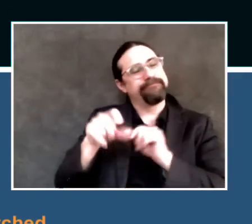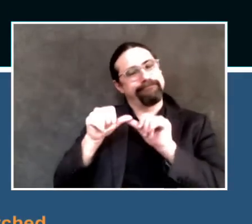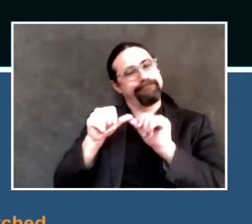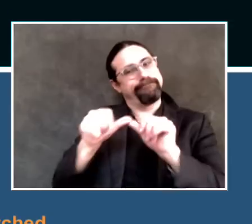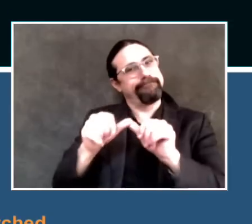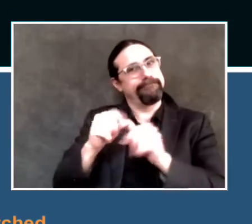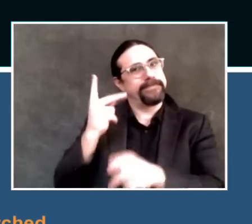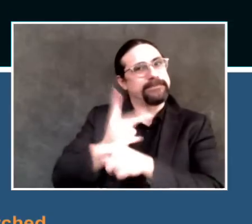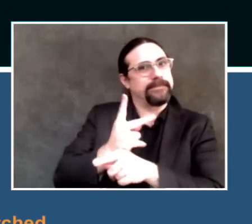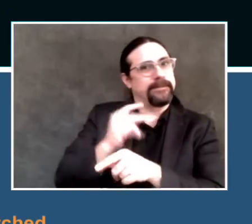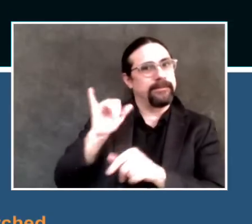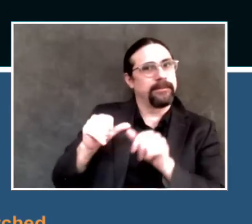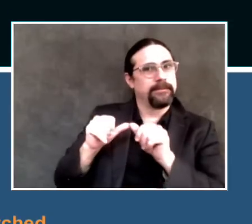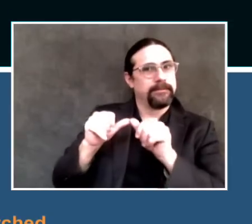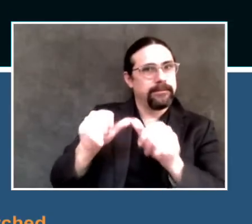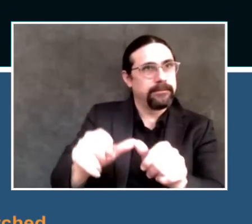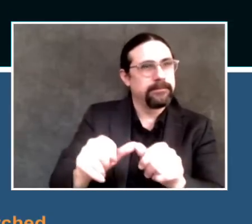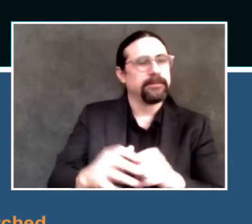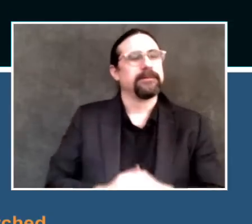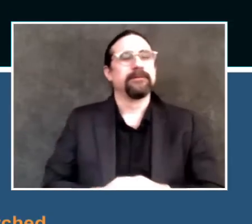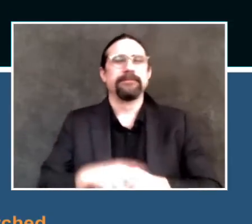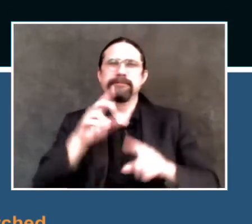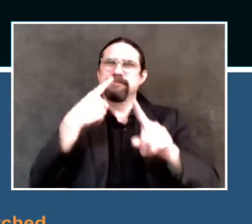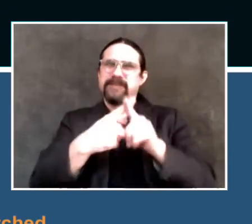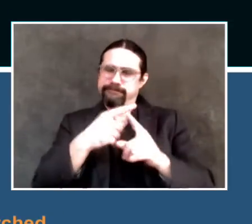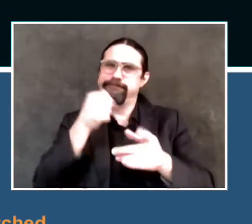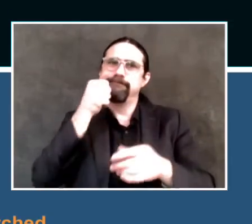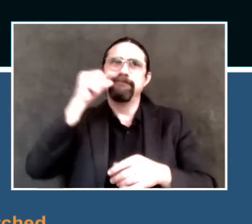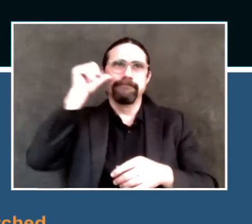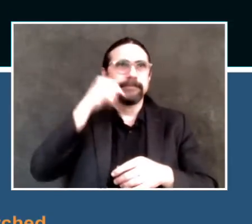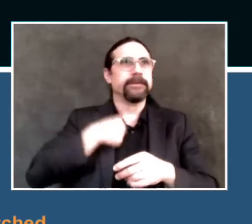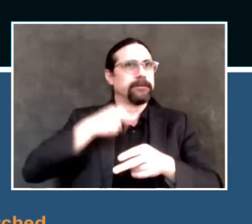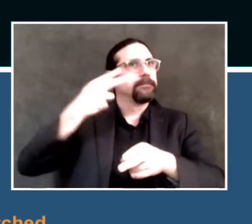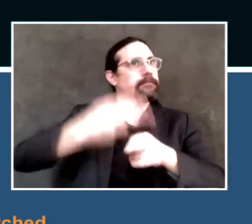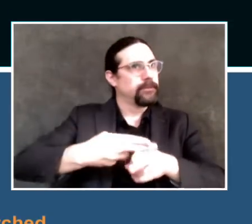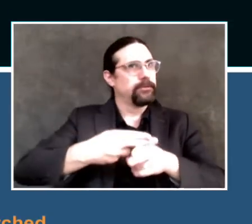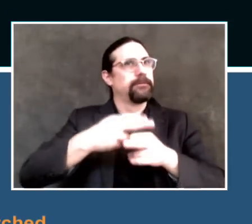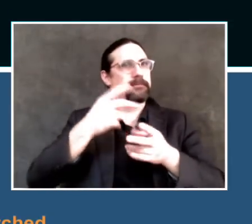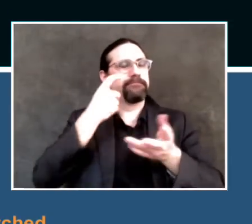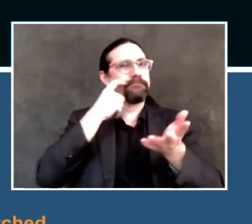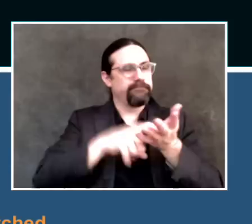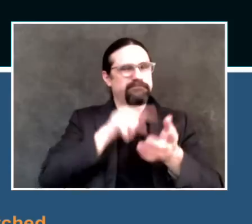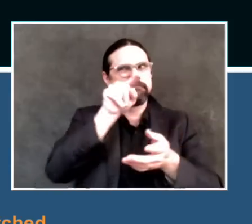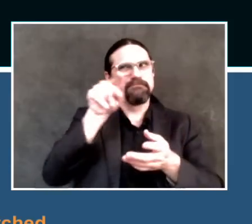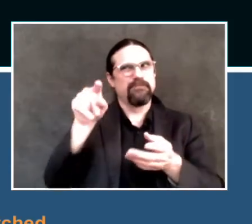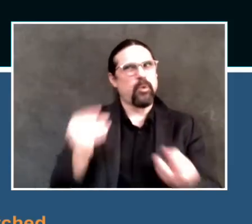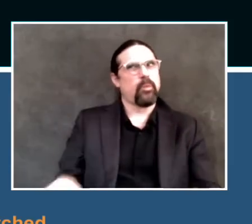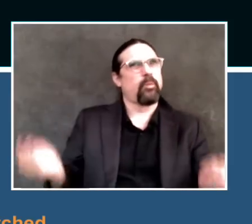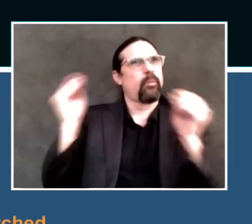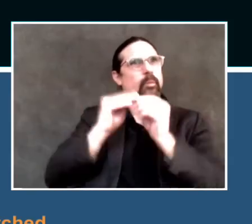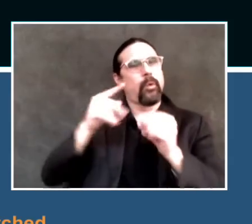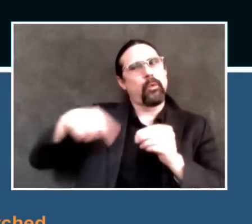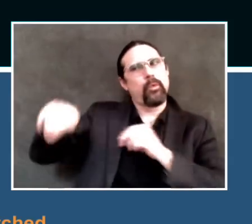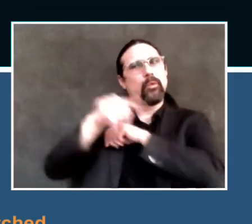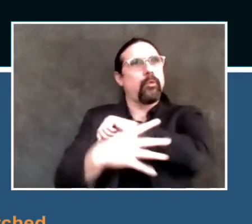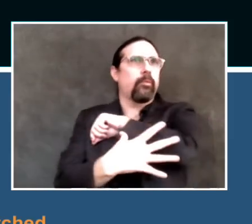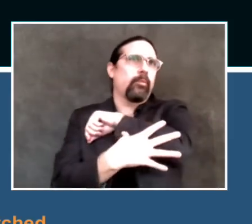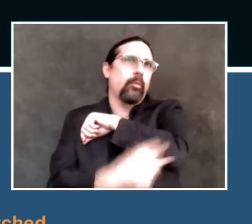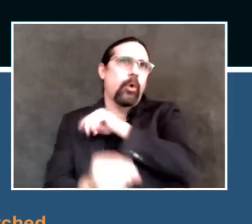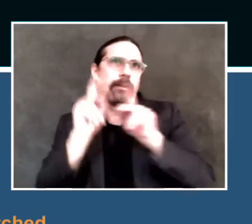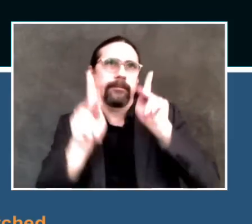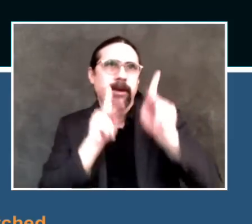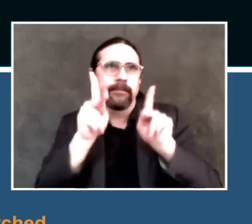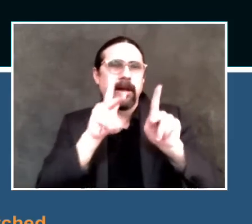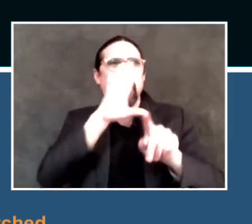city. We've got to help people who need more information, more support, whether it means doing